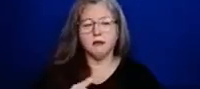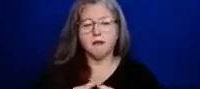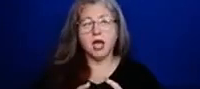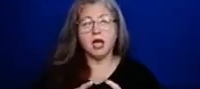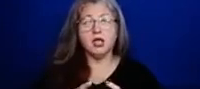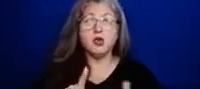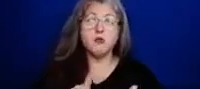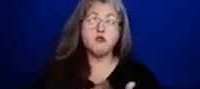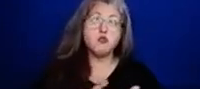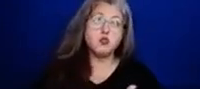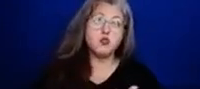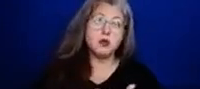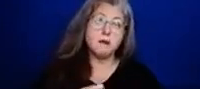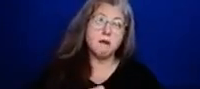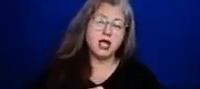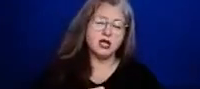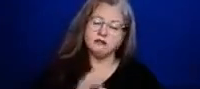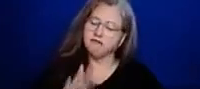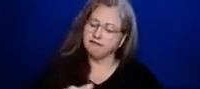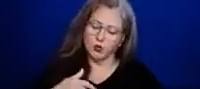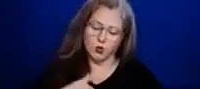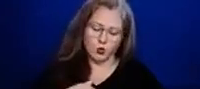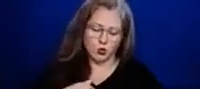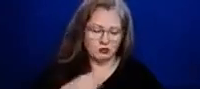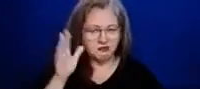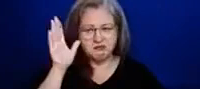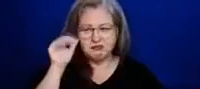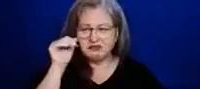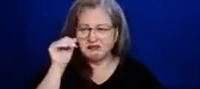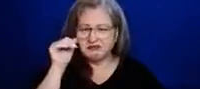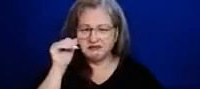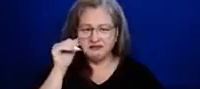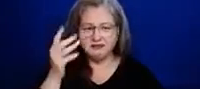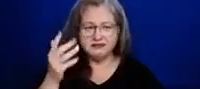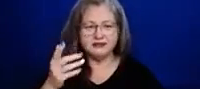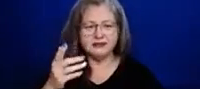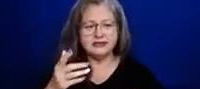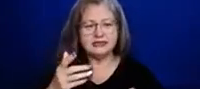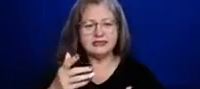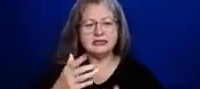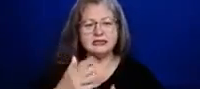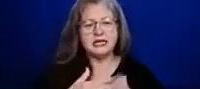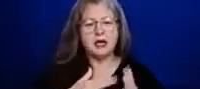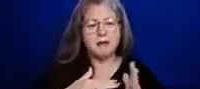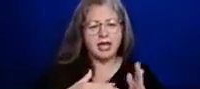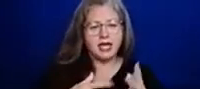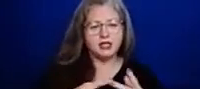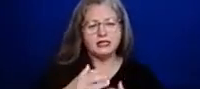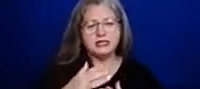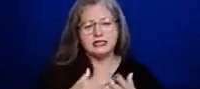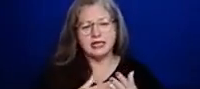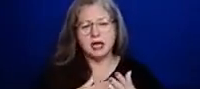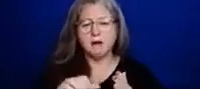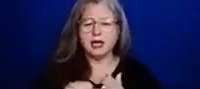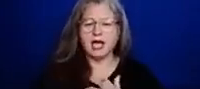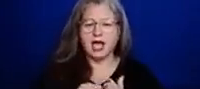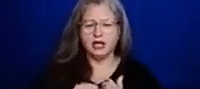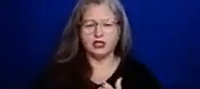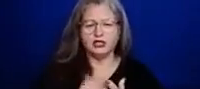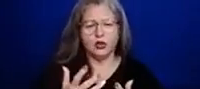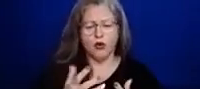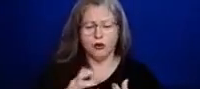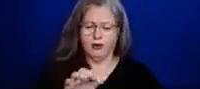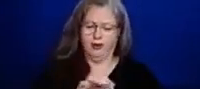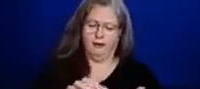printmakers, you know, we are very strong. We are like in a bit of painters and a bit of sculptures.